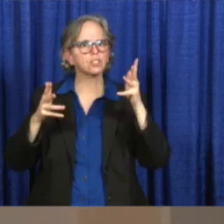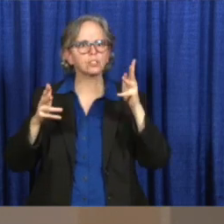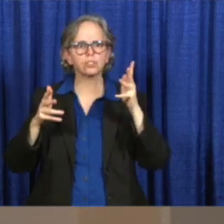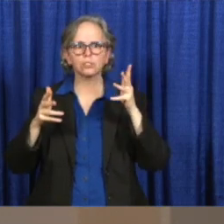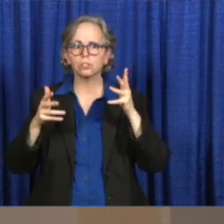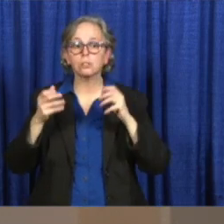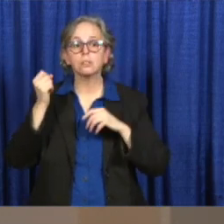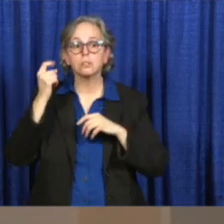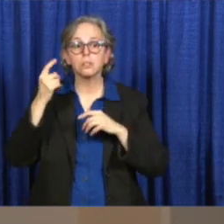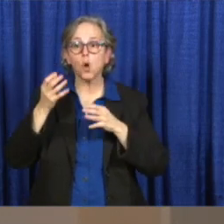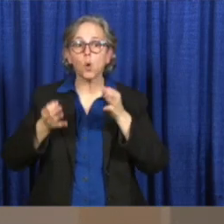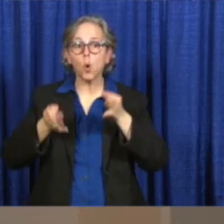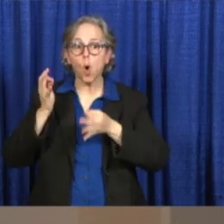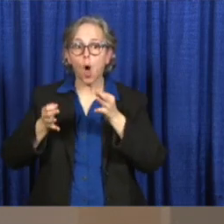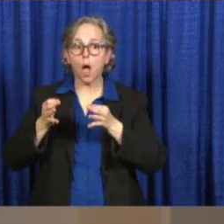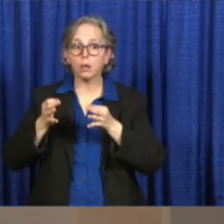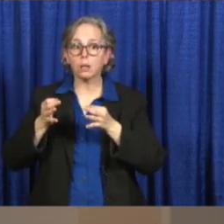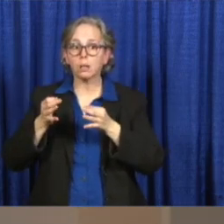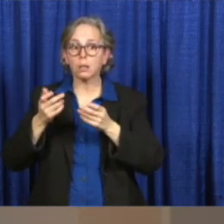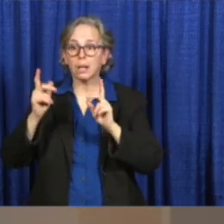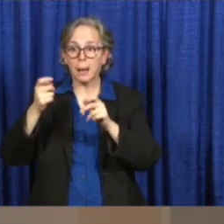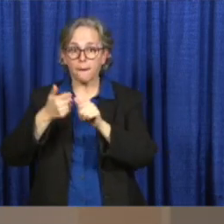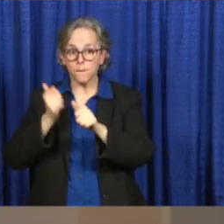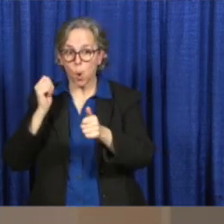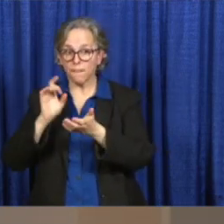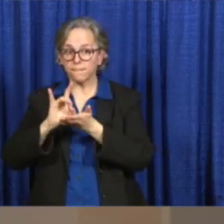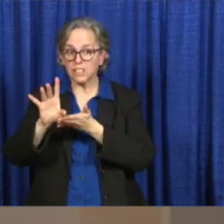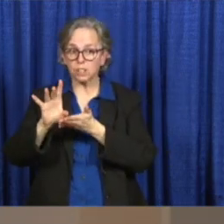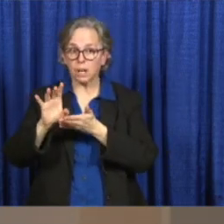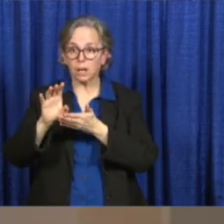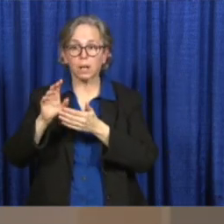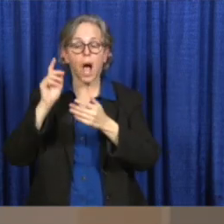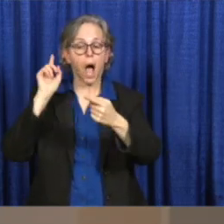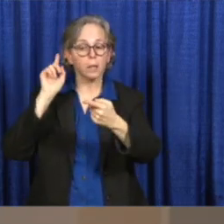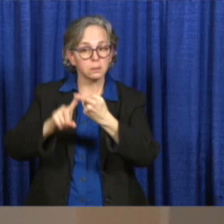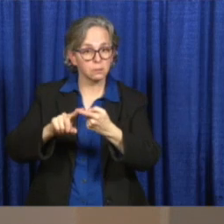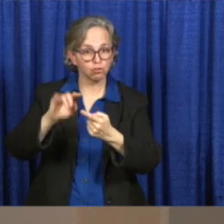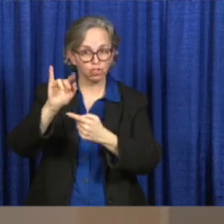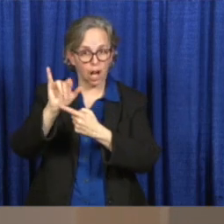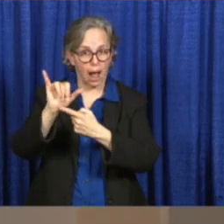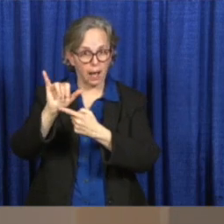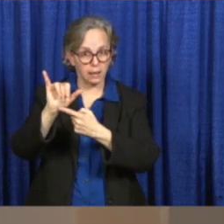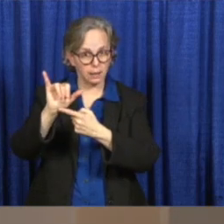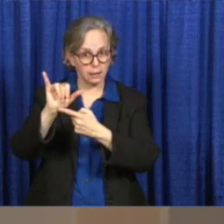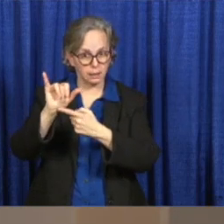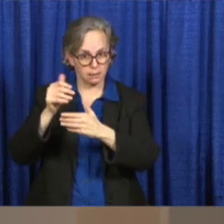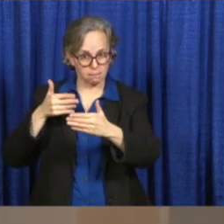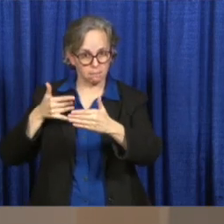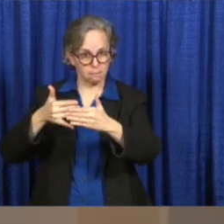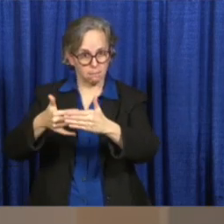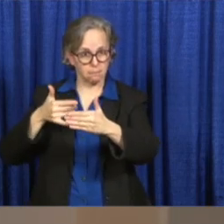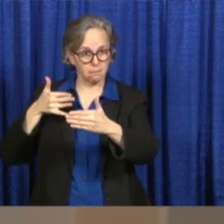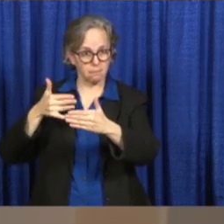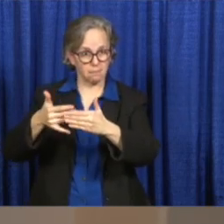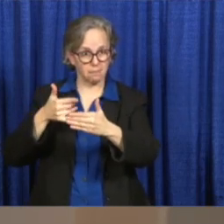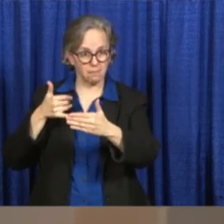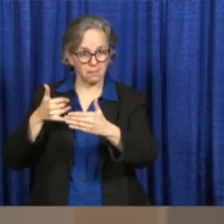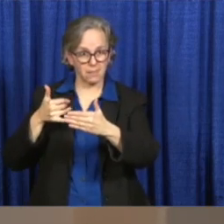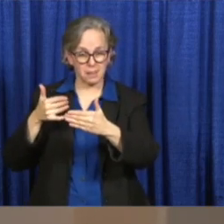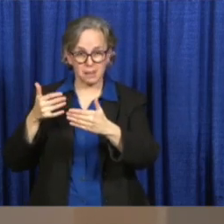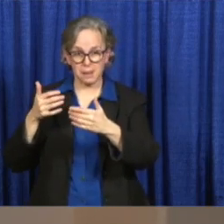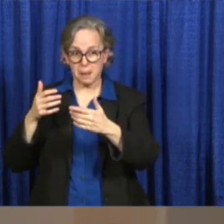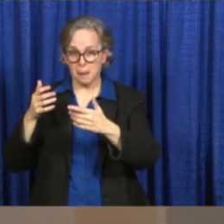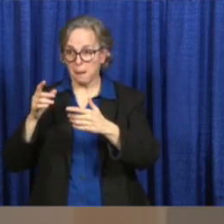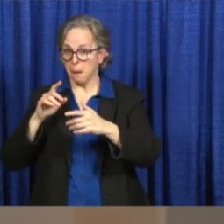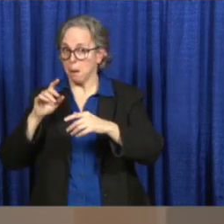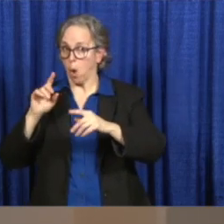avoid those evictions. But we didn't put a full order on it because you could have a situation where somebody